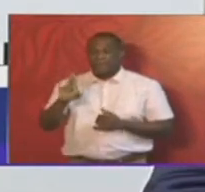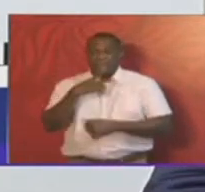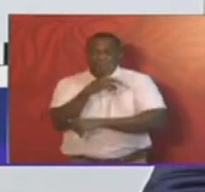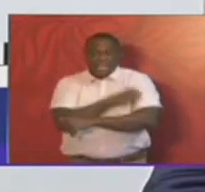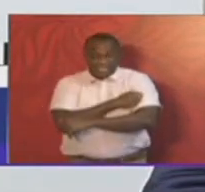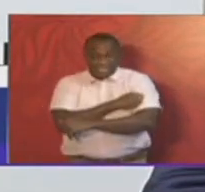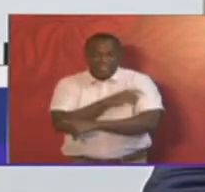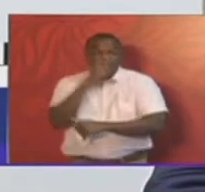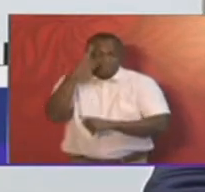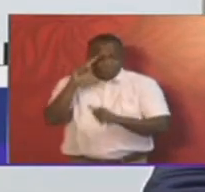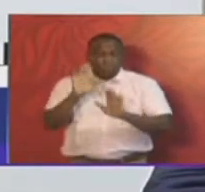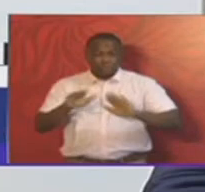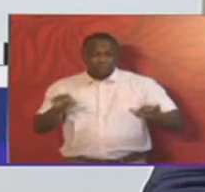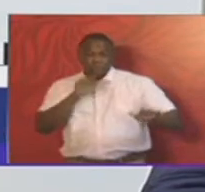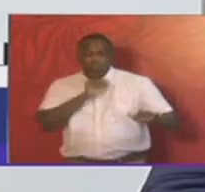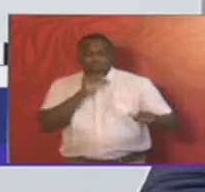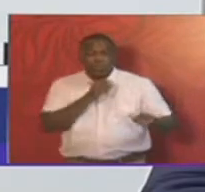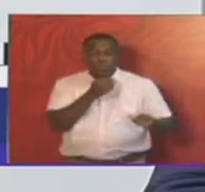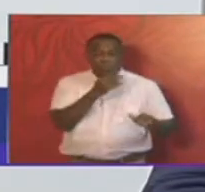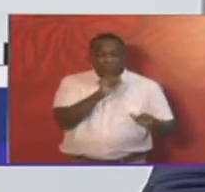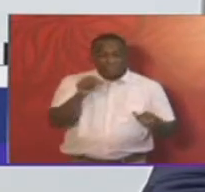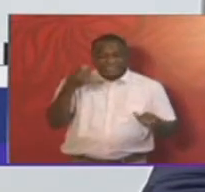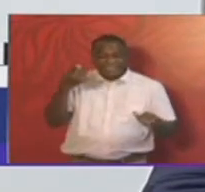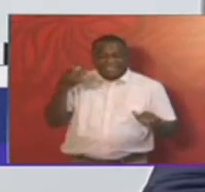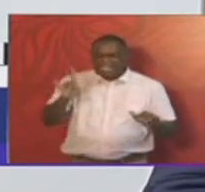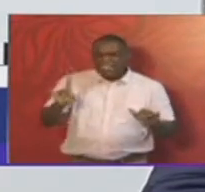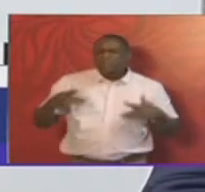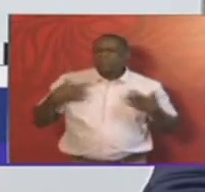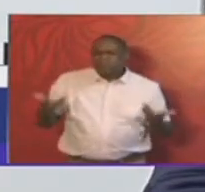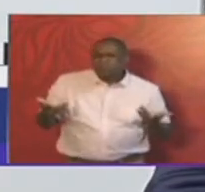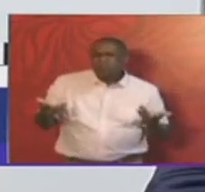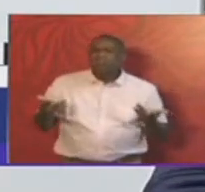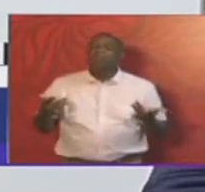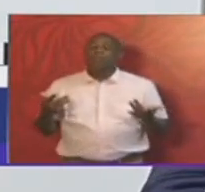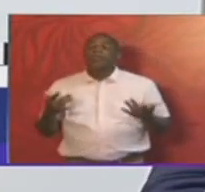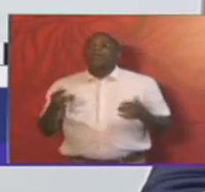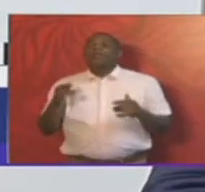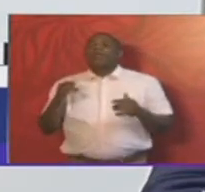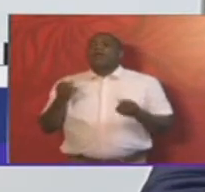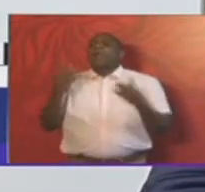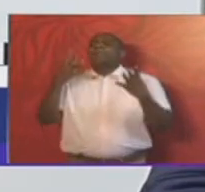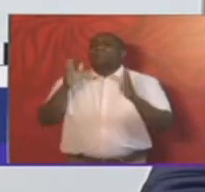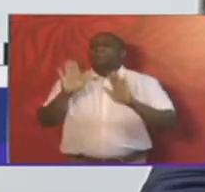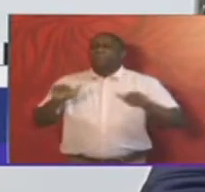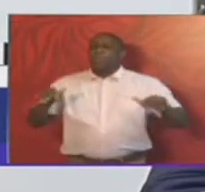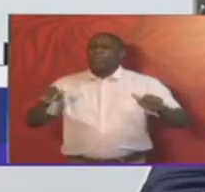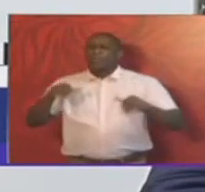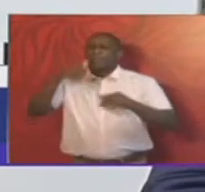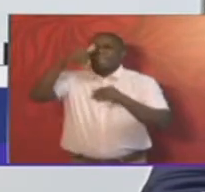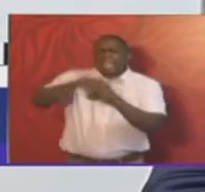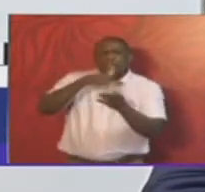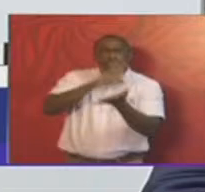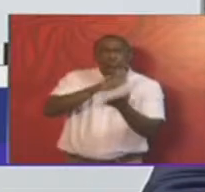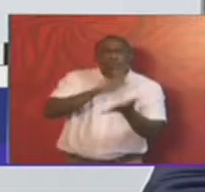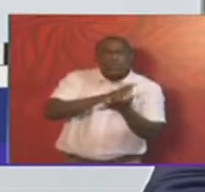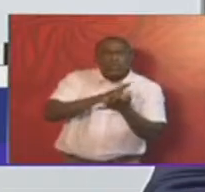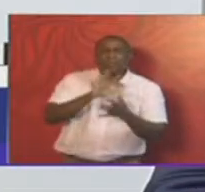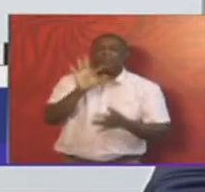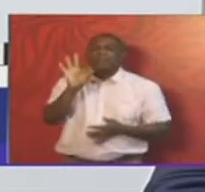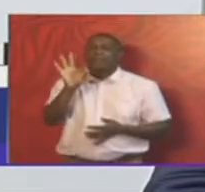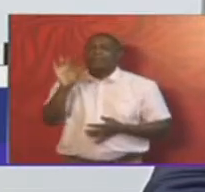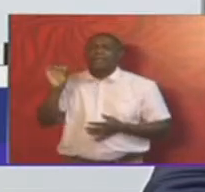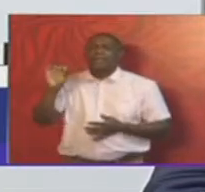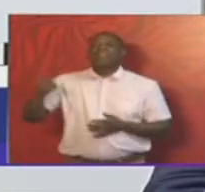population? The school-age population now is about 90,000. So far, we have vaccinated